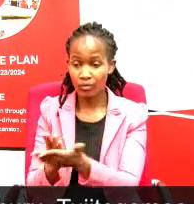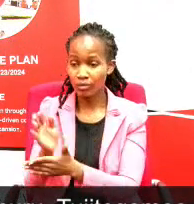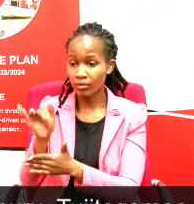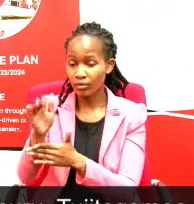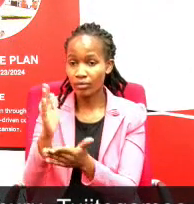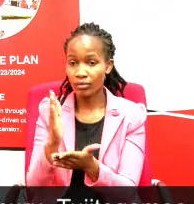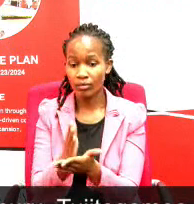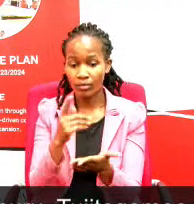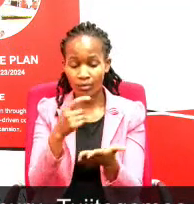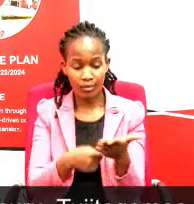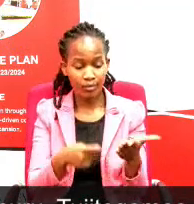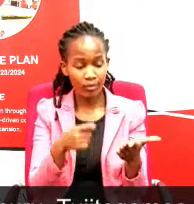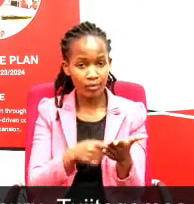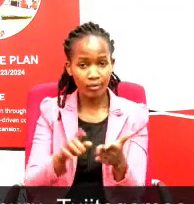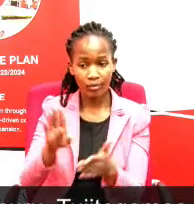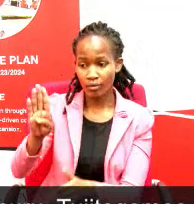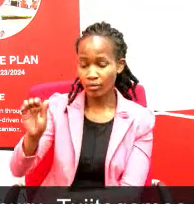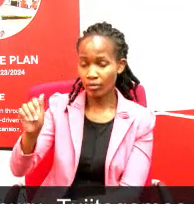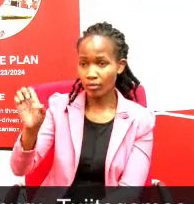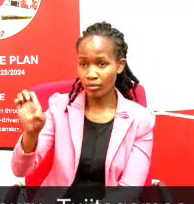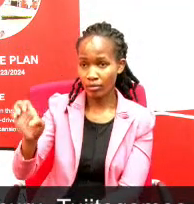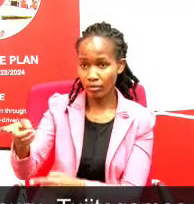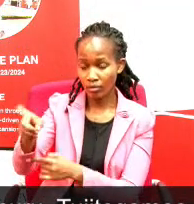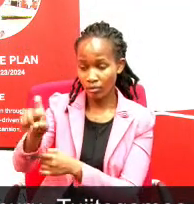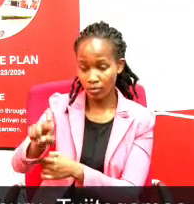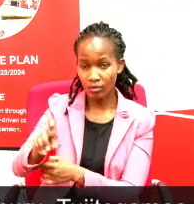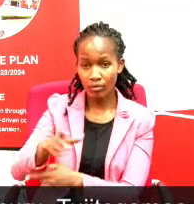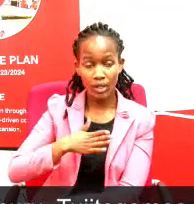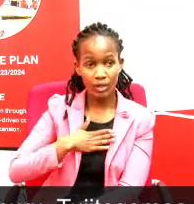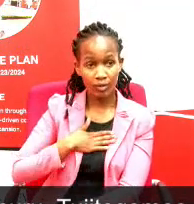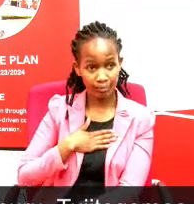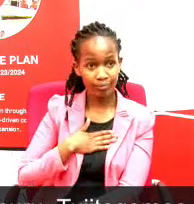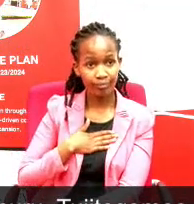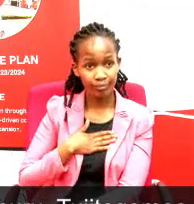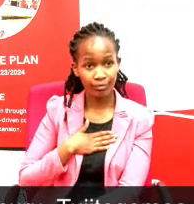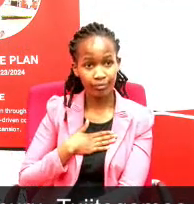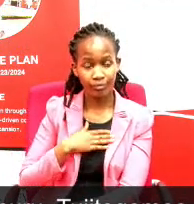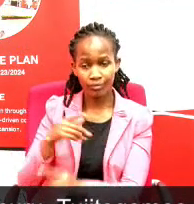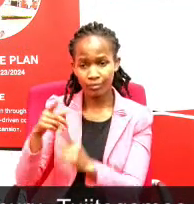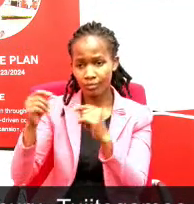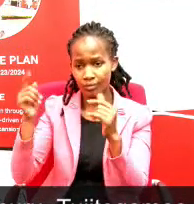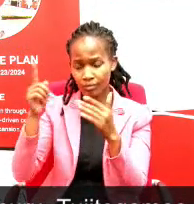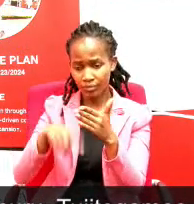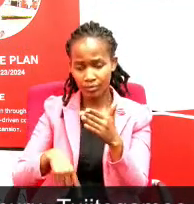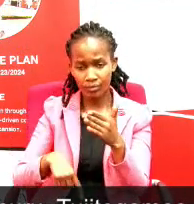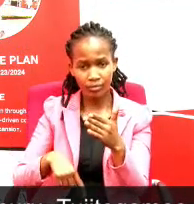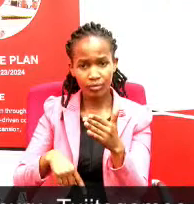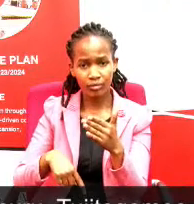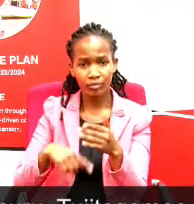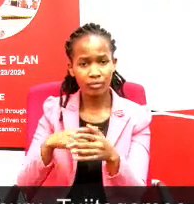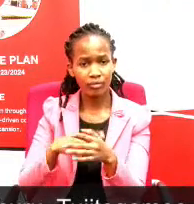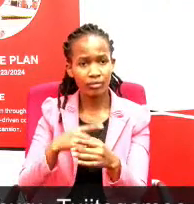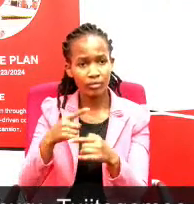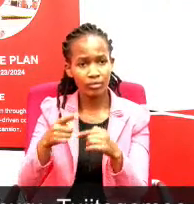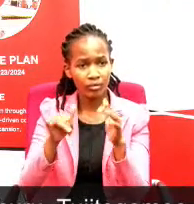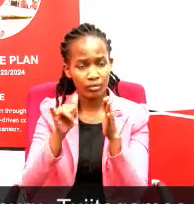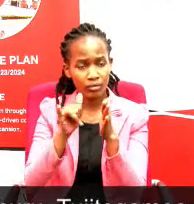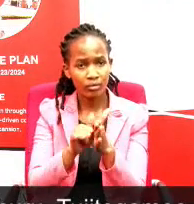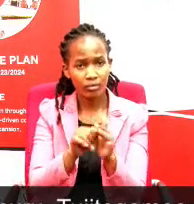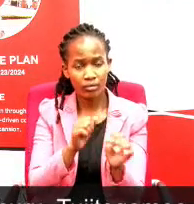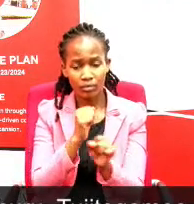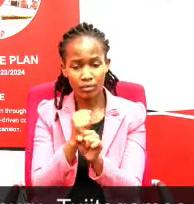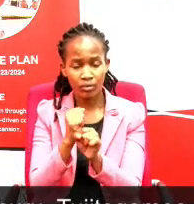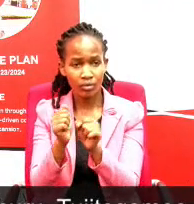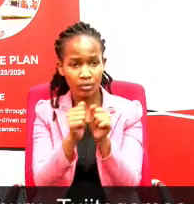ensuring that the tax base is also expanded. So my message is that as we do this, we do it